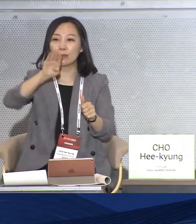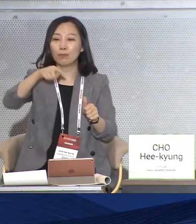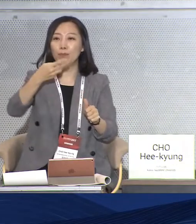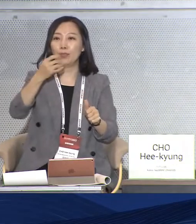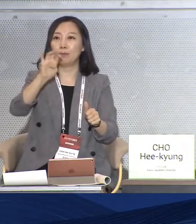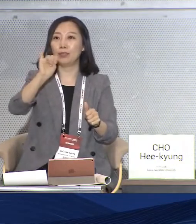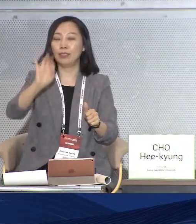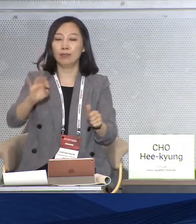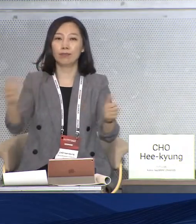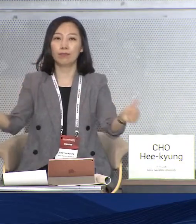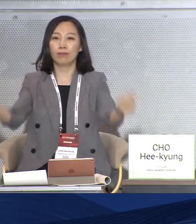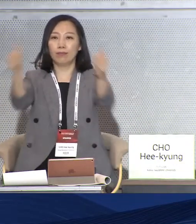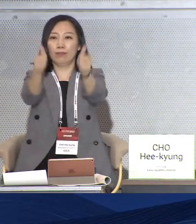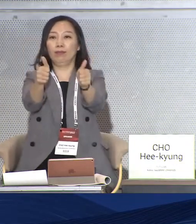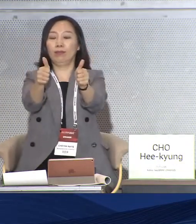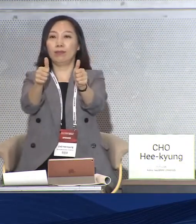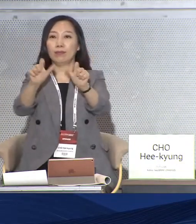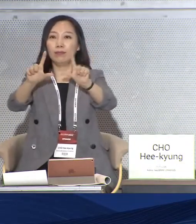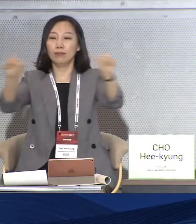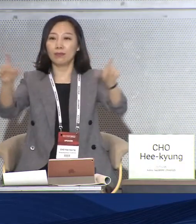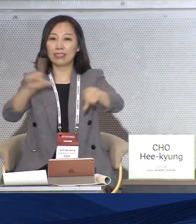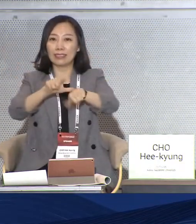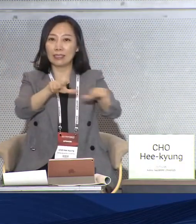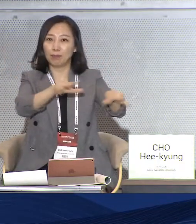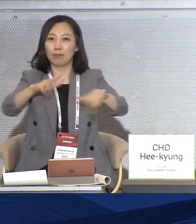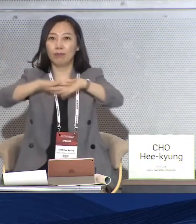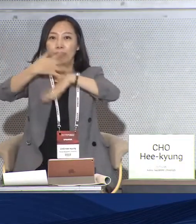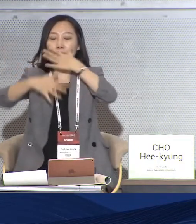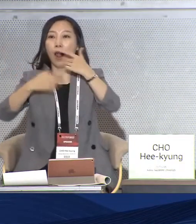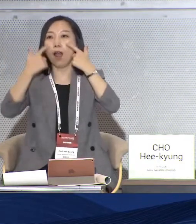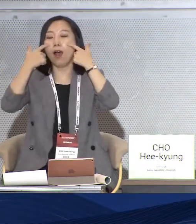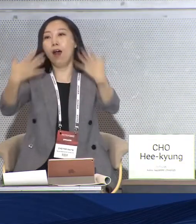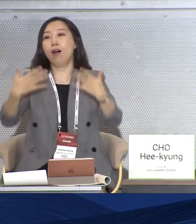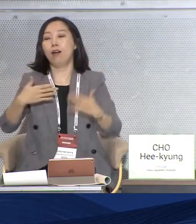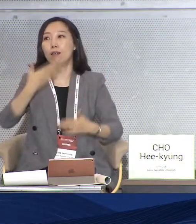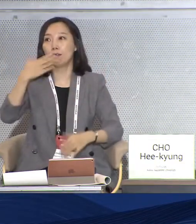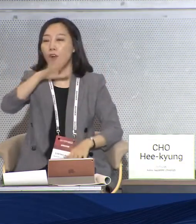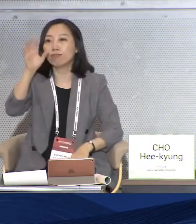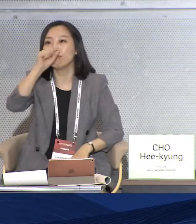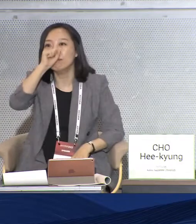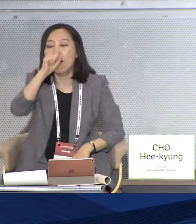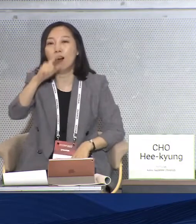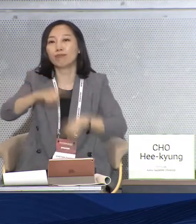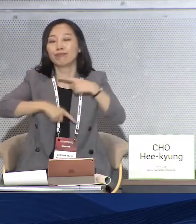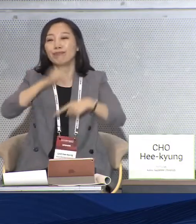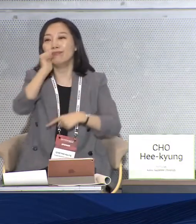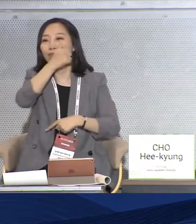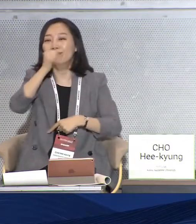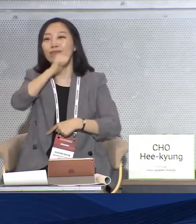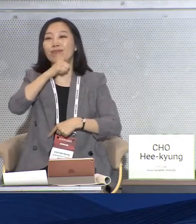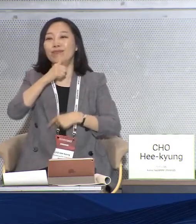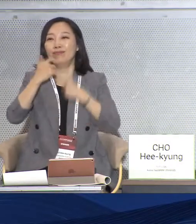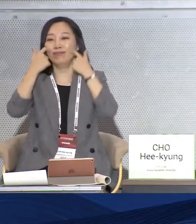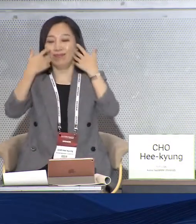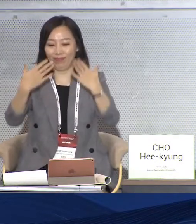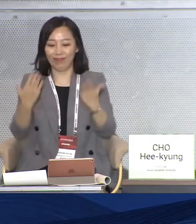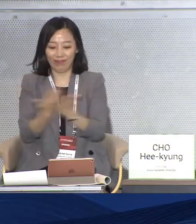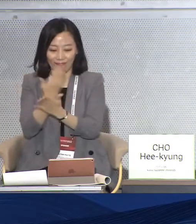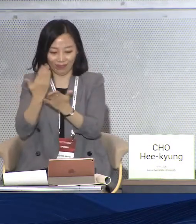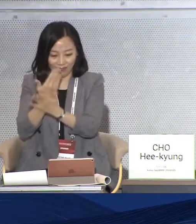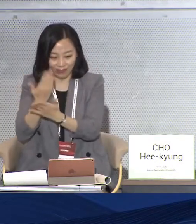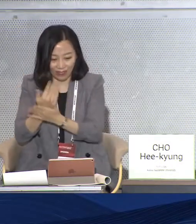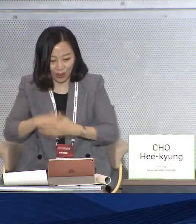disaster, the small screen is very limited, used to be very limited. So during the